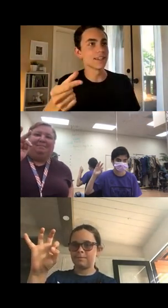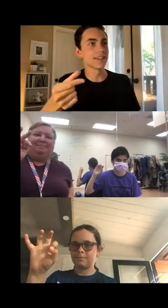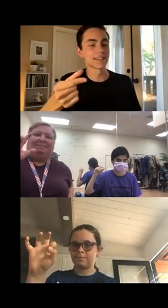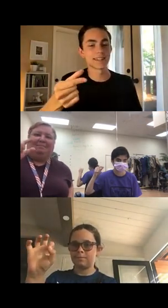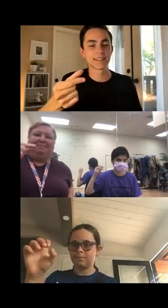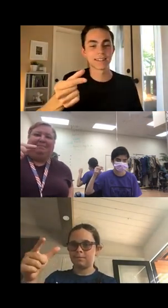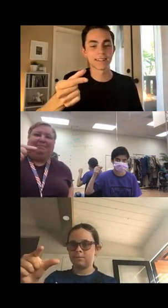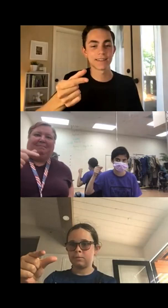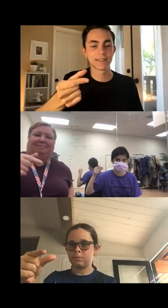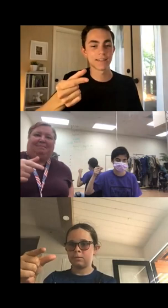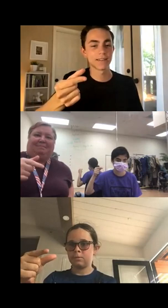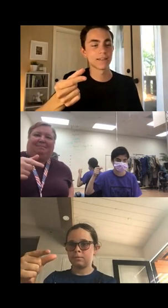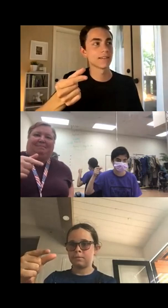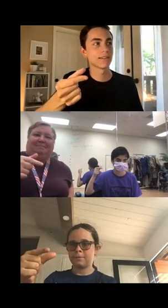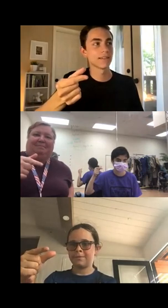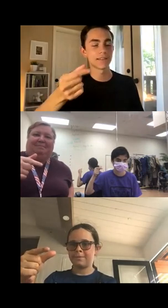G,